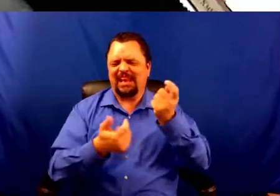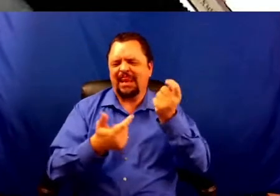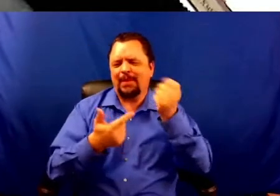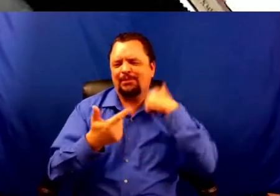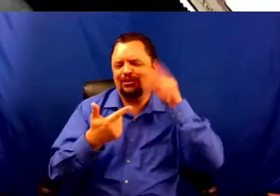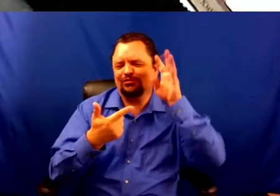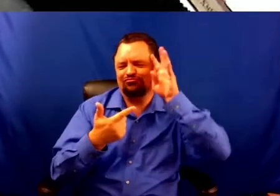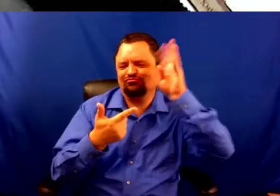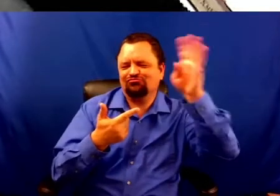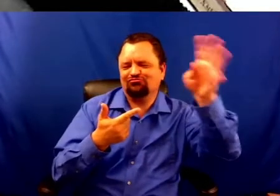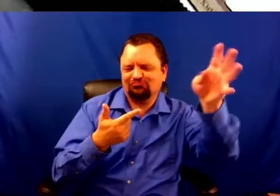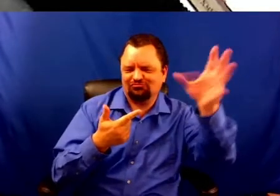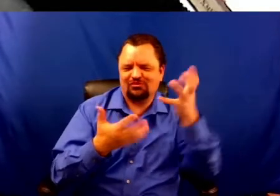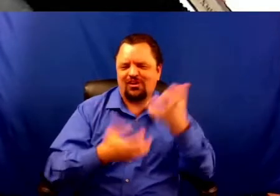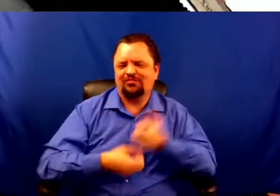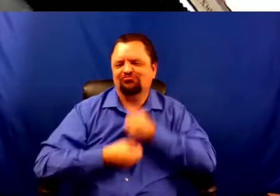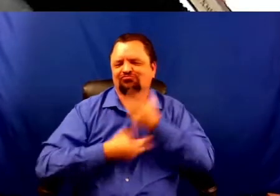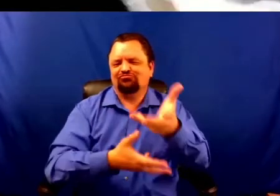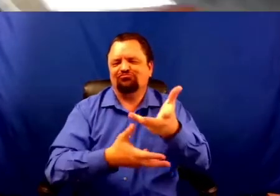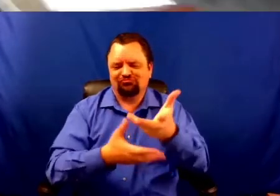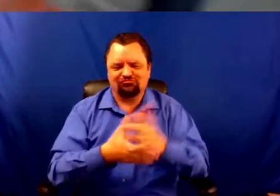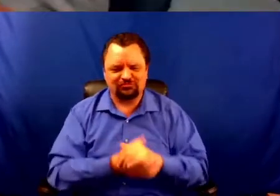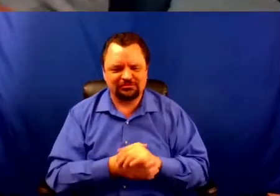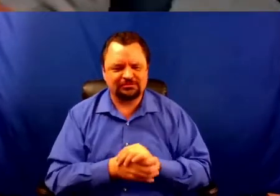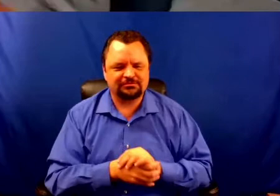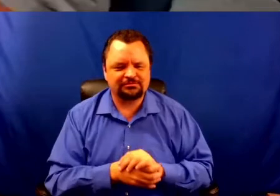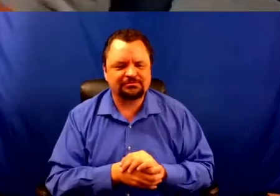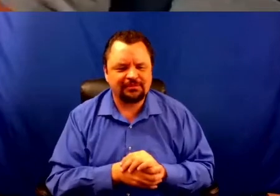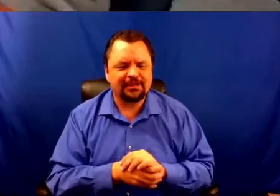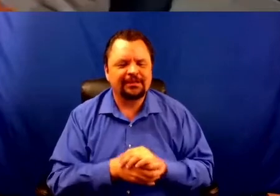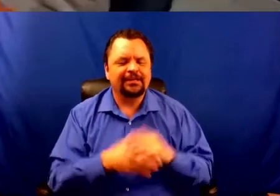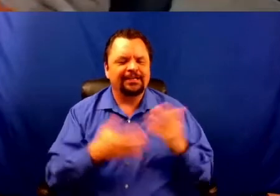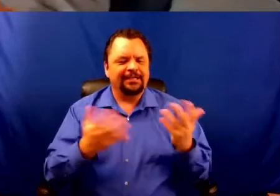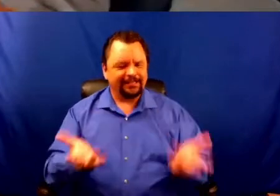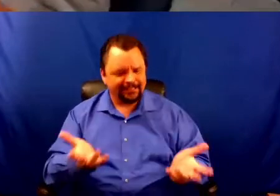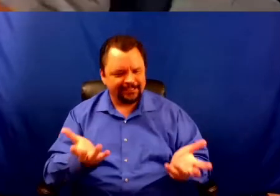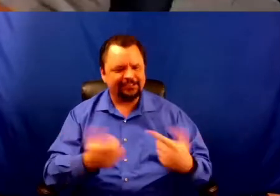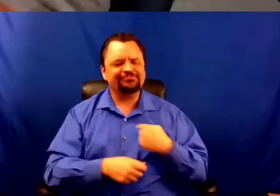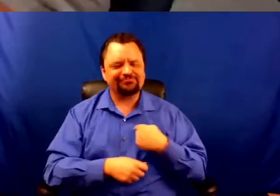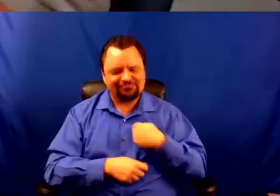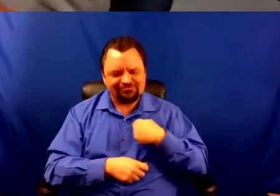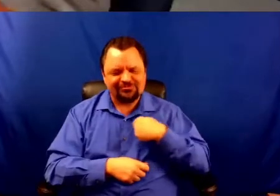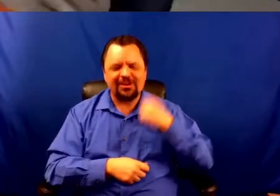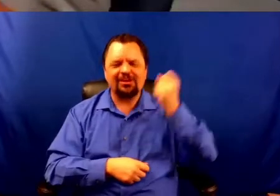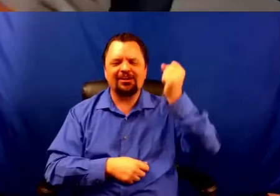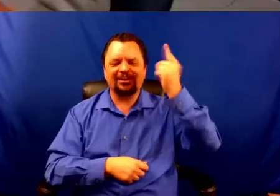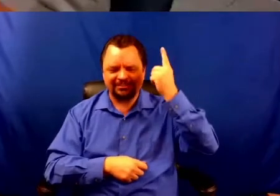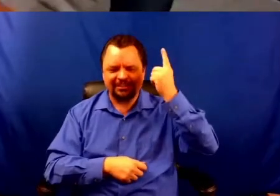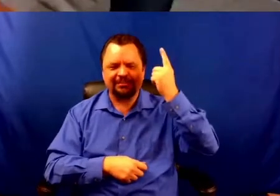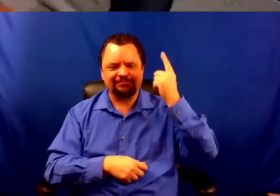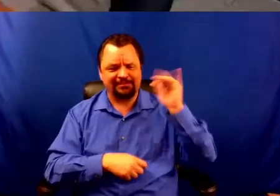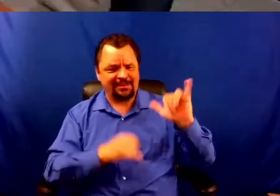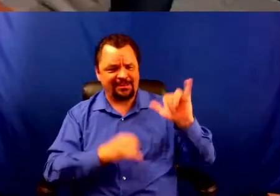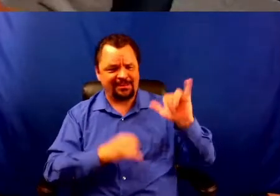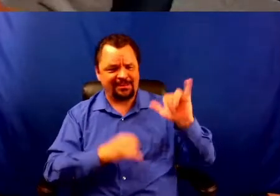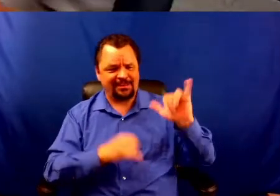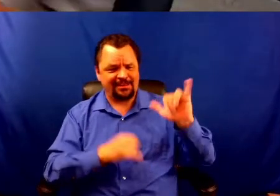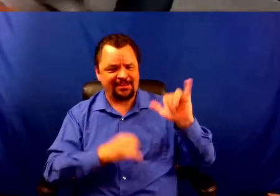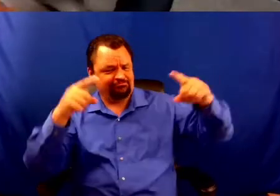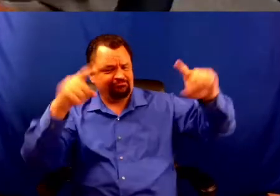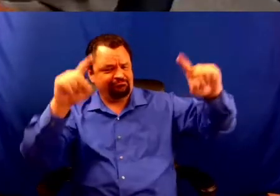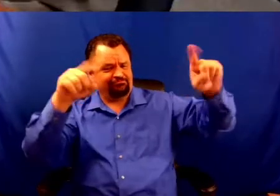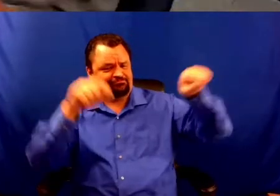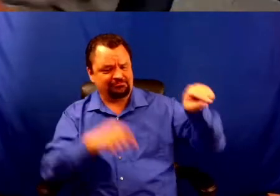I understand that the proclamation that our Board of County Commissioners, which